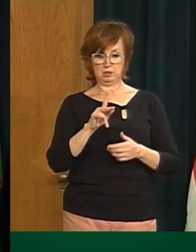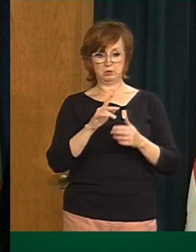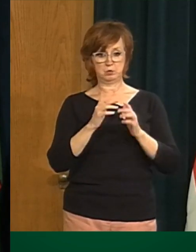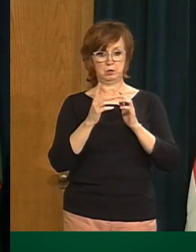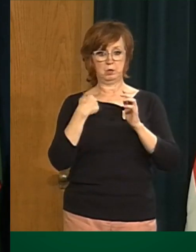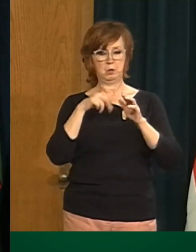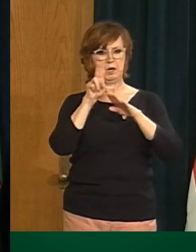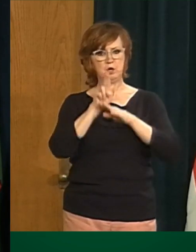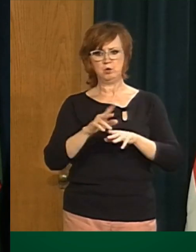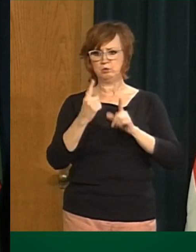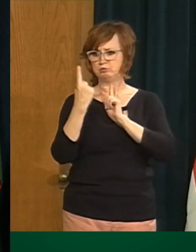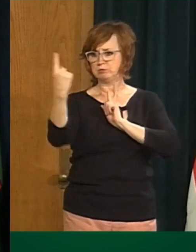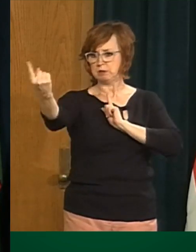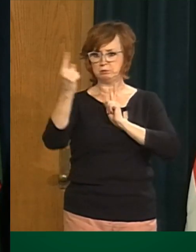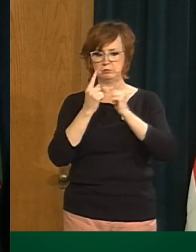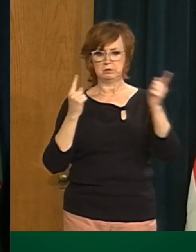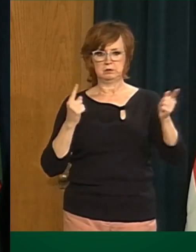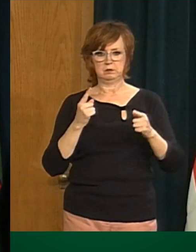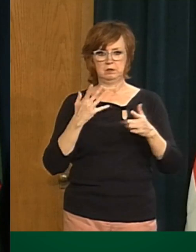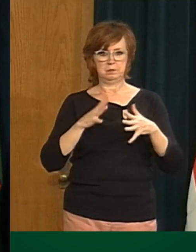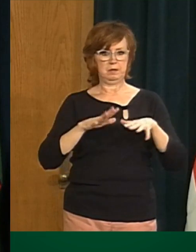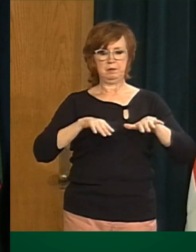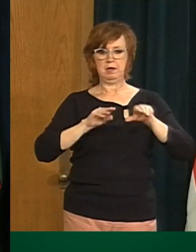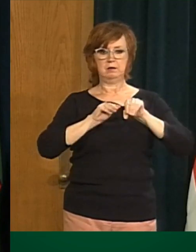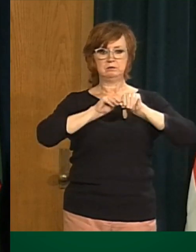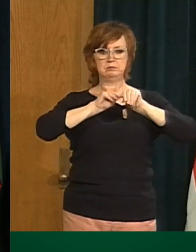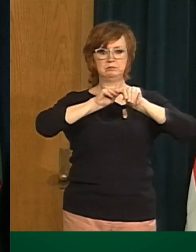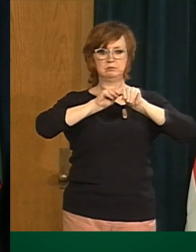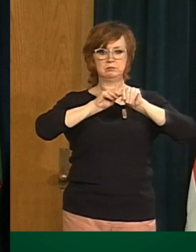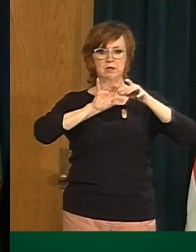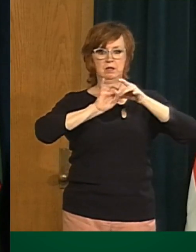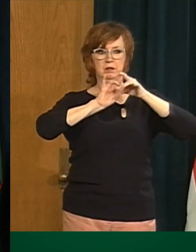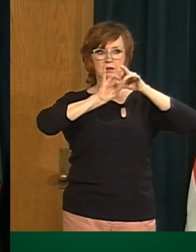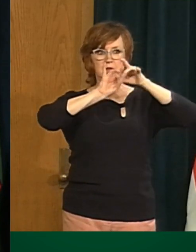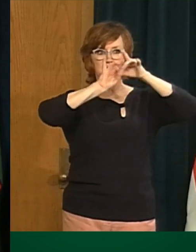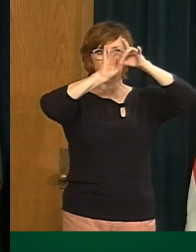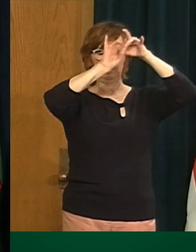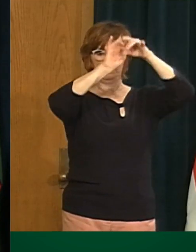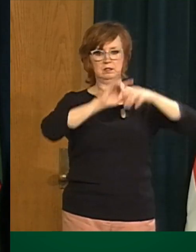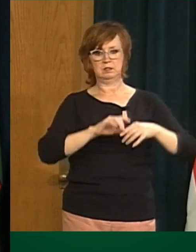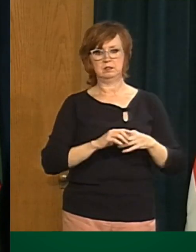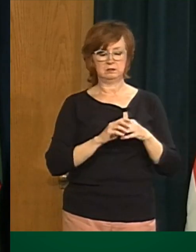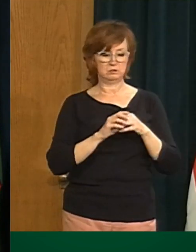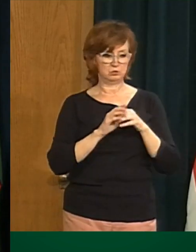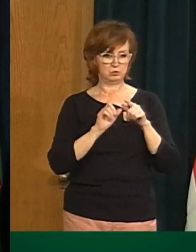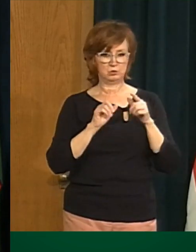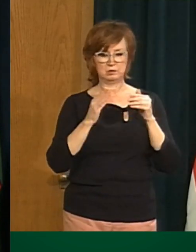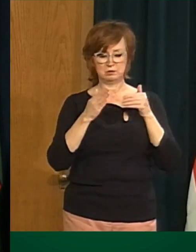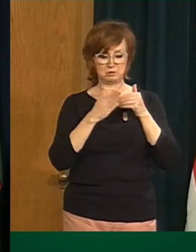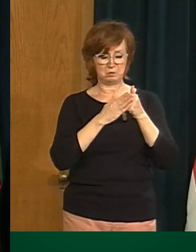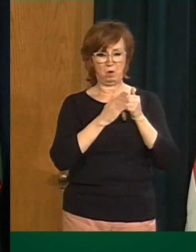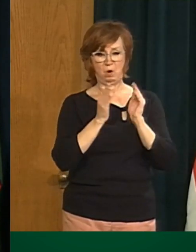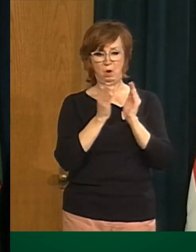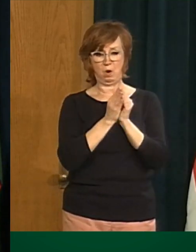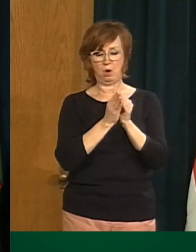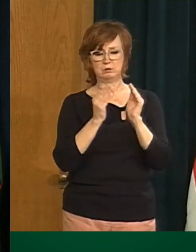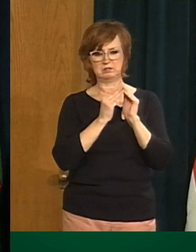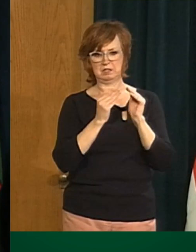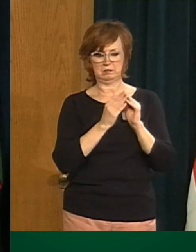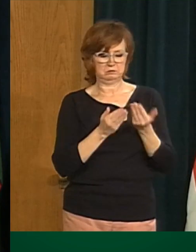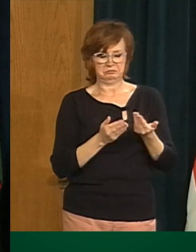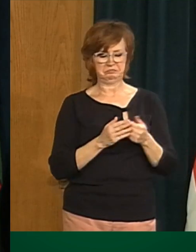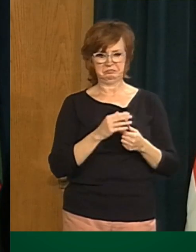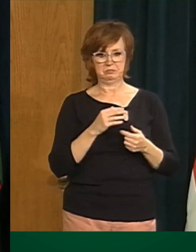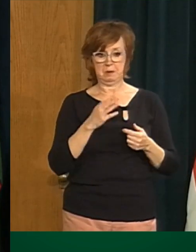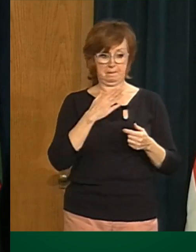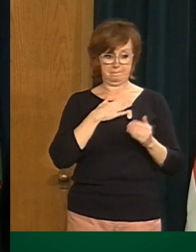It likely, in many cases, had not quite made its way through to the most rural and remote communities in this province. I saw